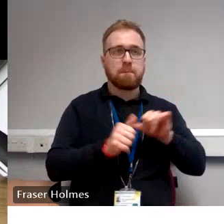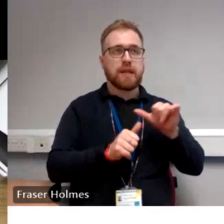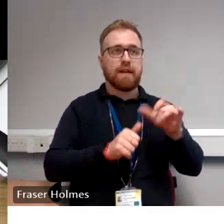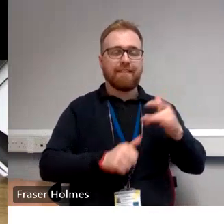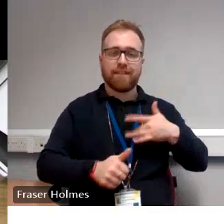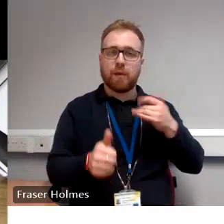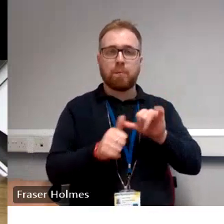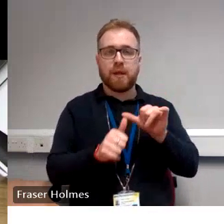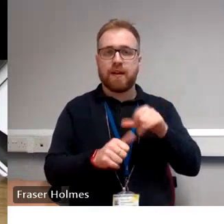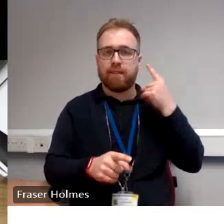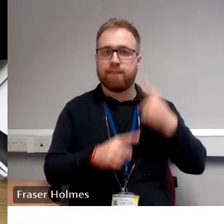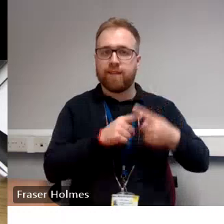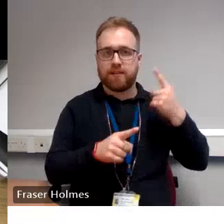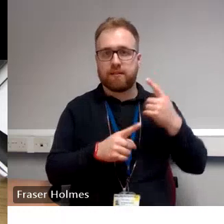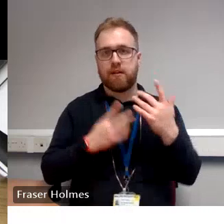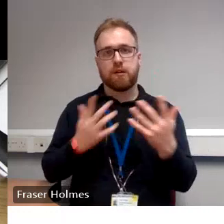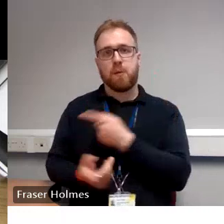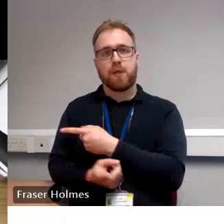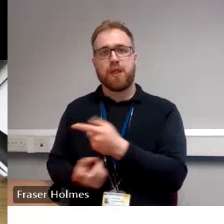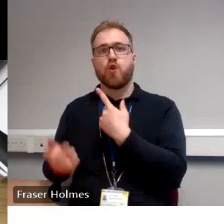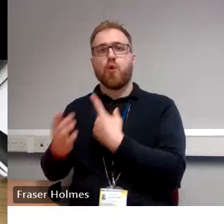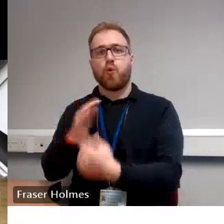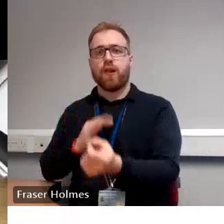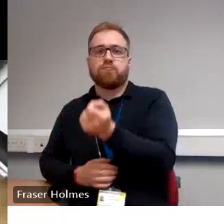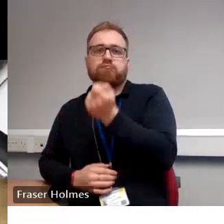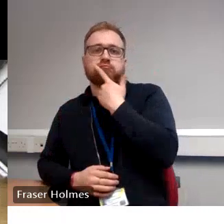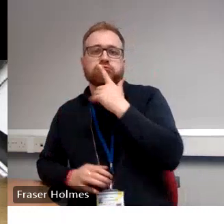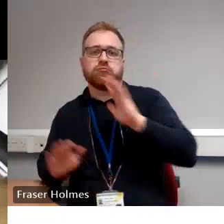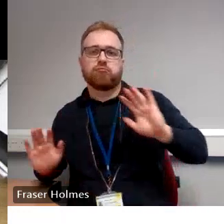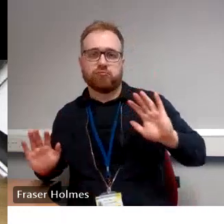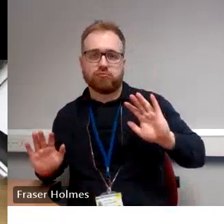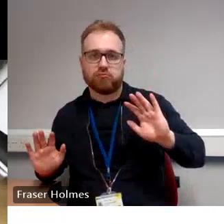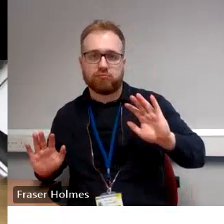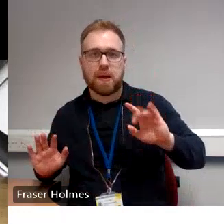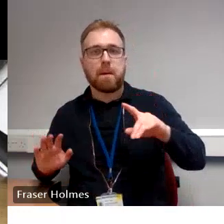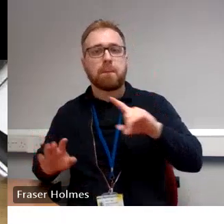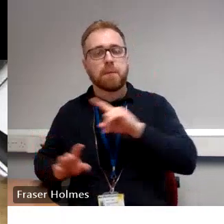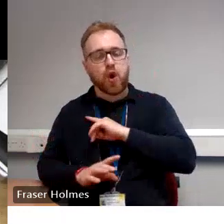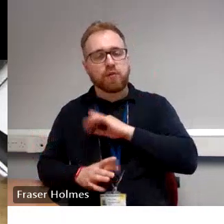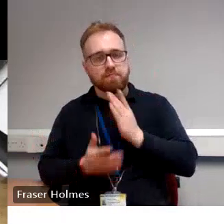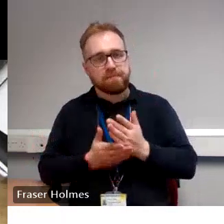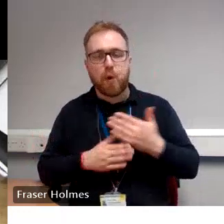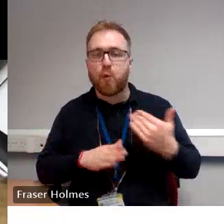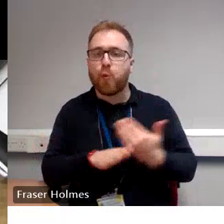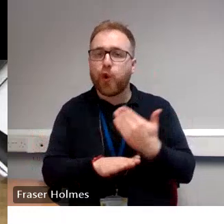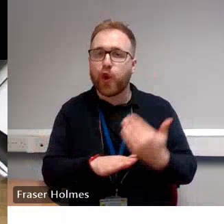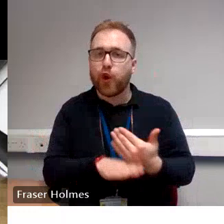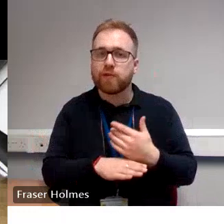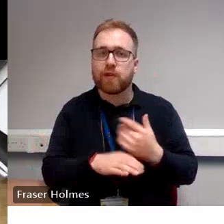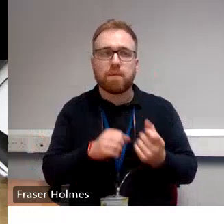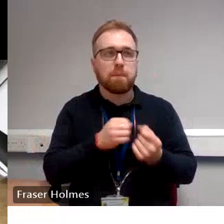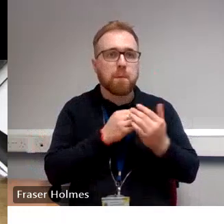faster than those treated with medicine alone. And because it works, it's happening more and